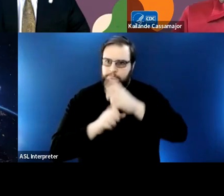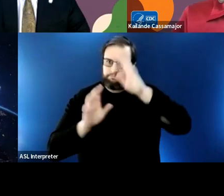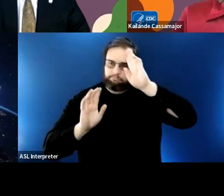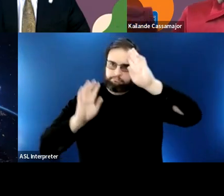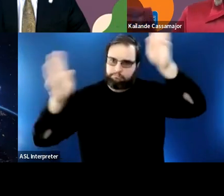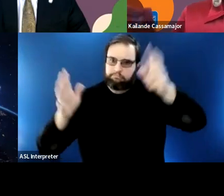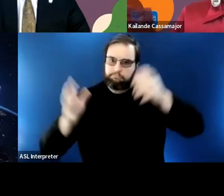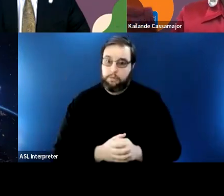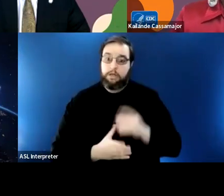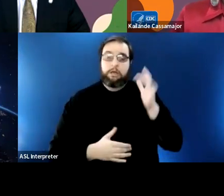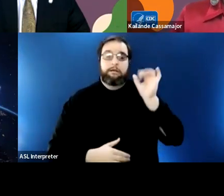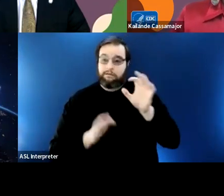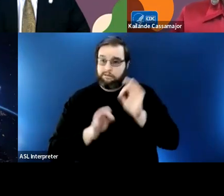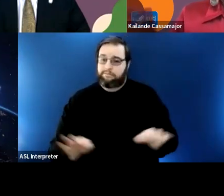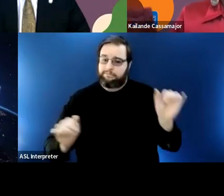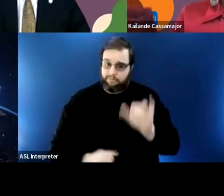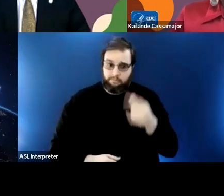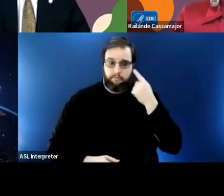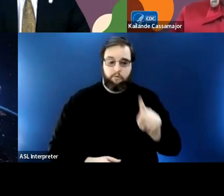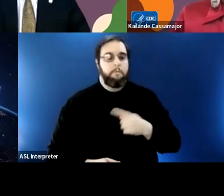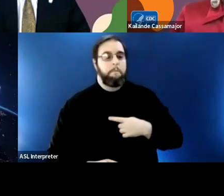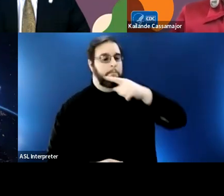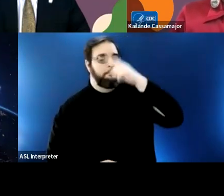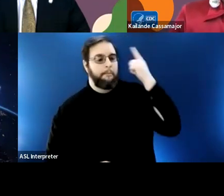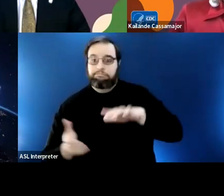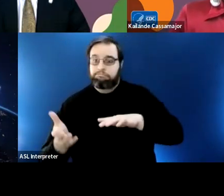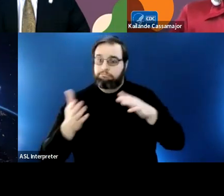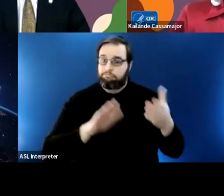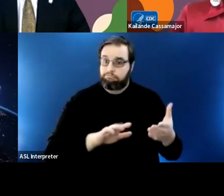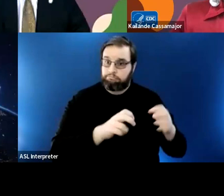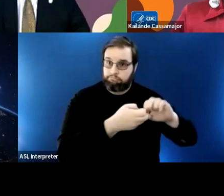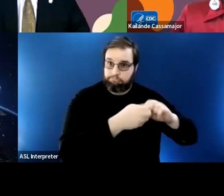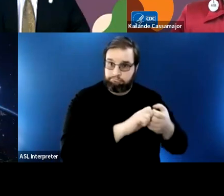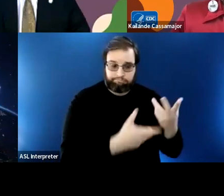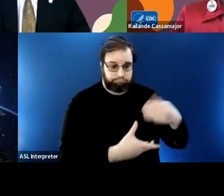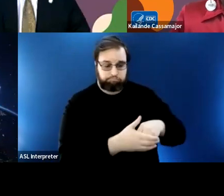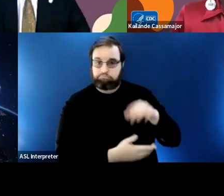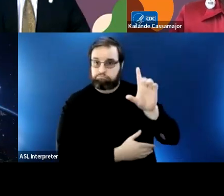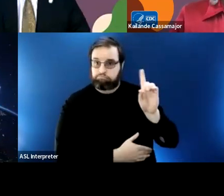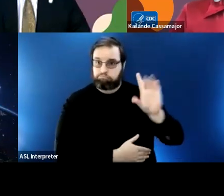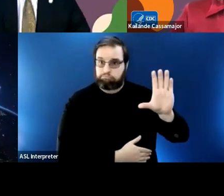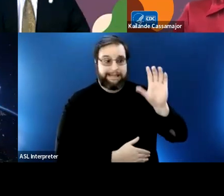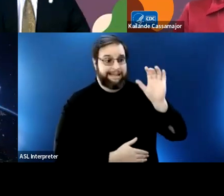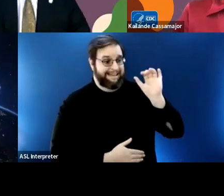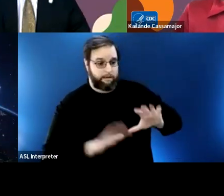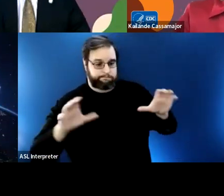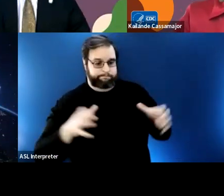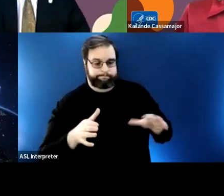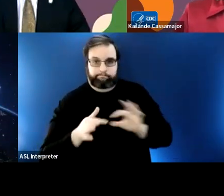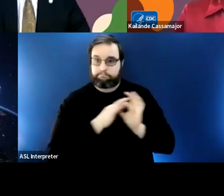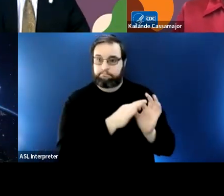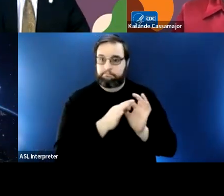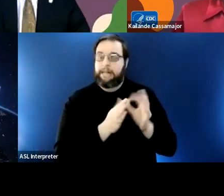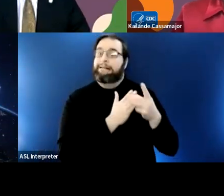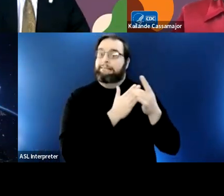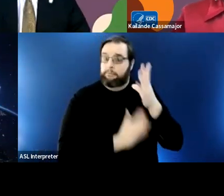Black maternal mortality rate issue within DC. And that leadership experience, well, when I say leadership